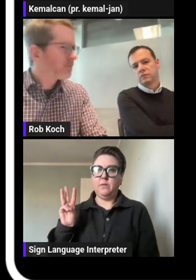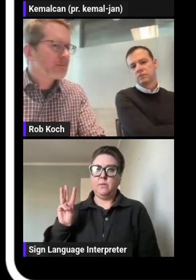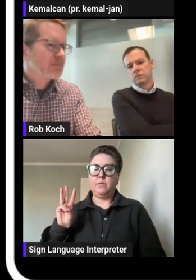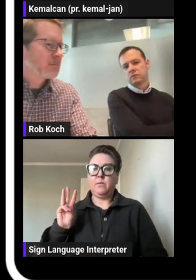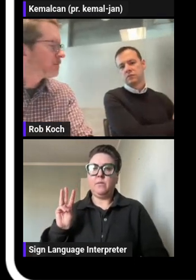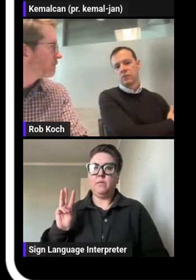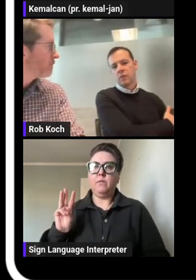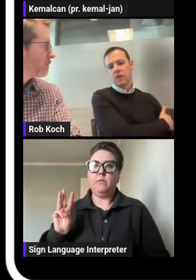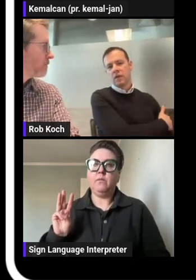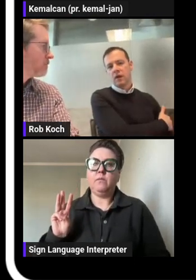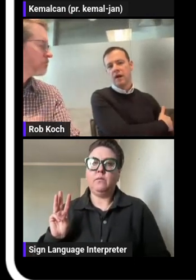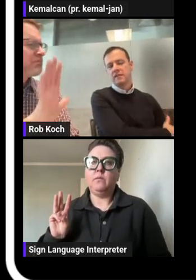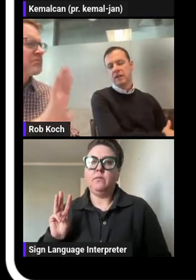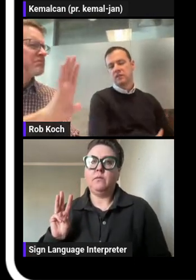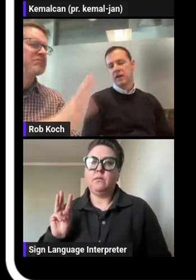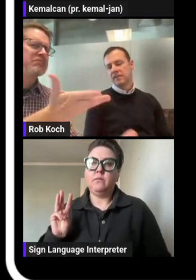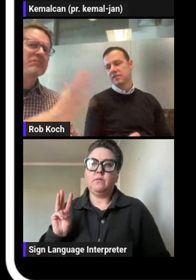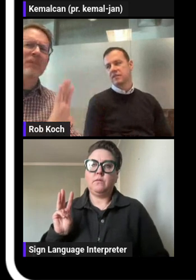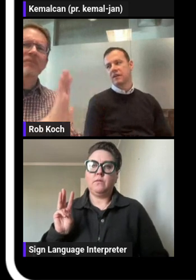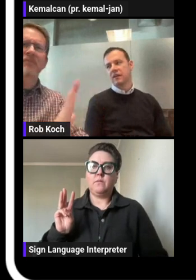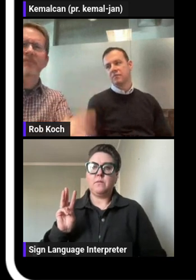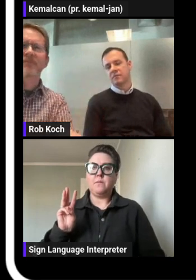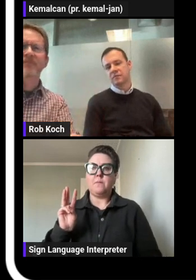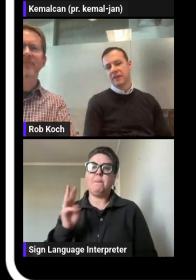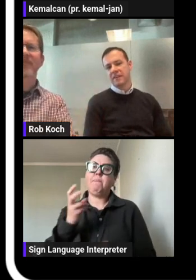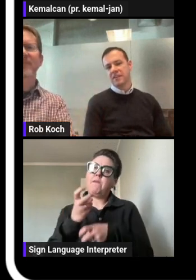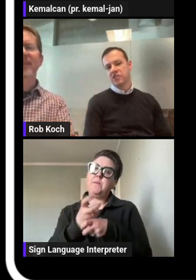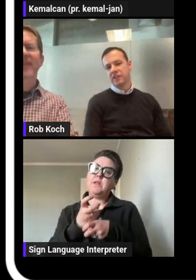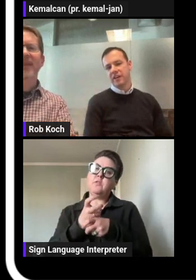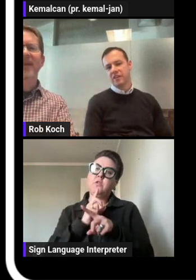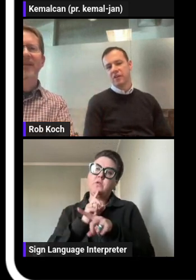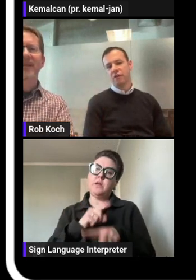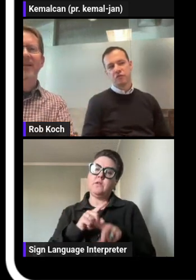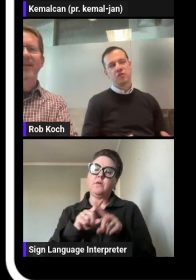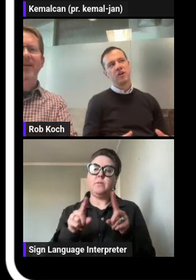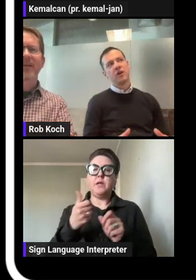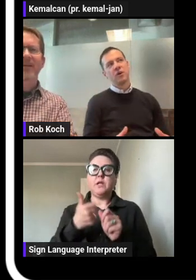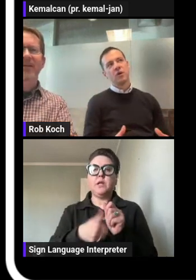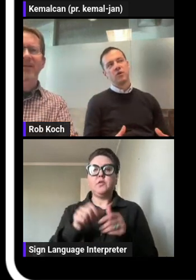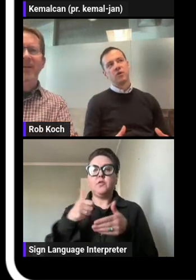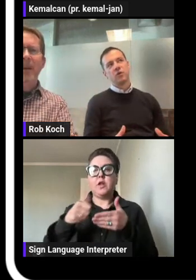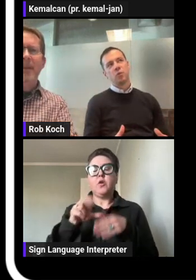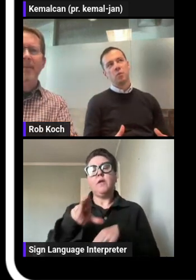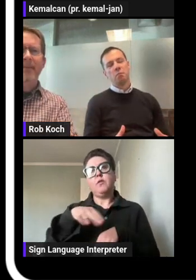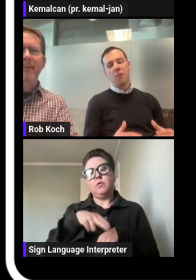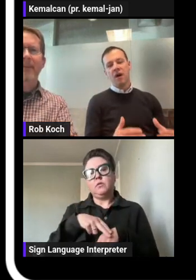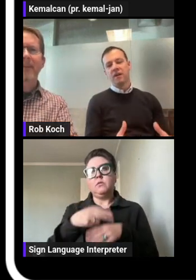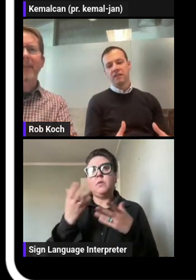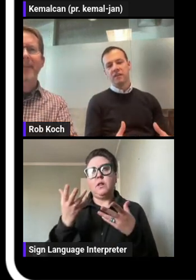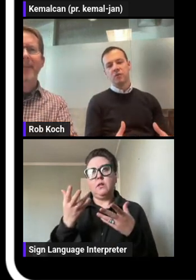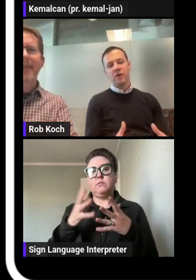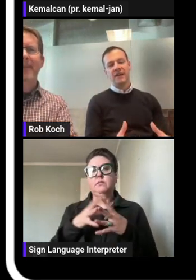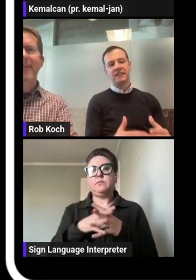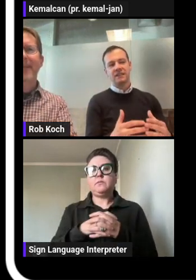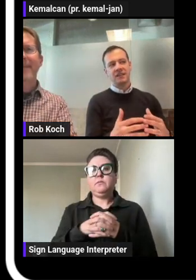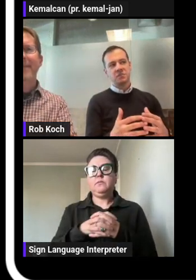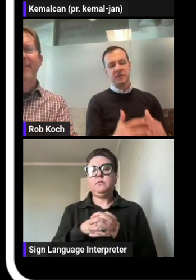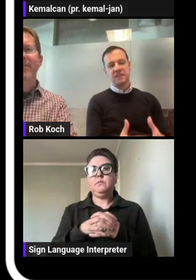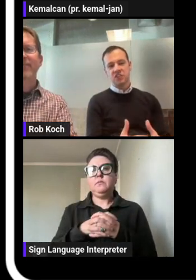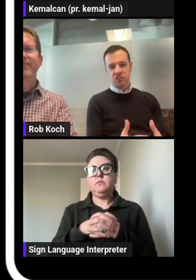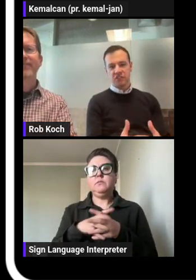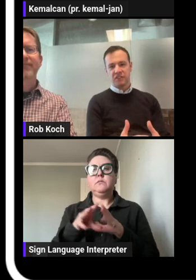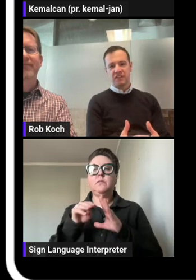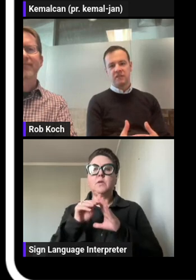this? It's hard to answer. Like each letter, of course, model, when it